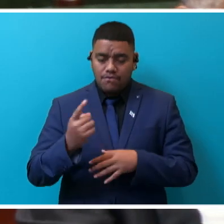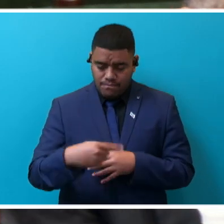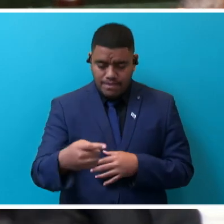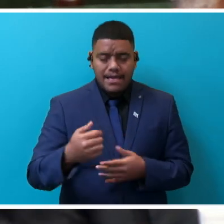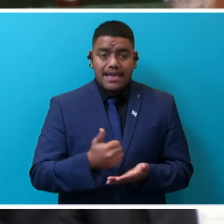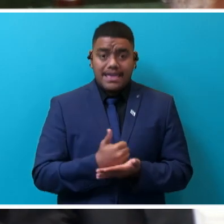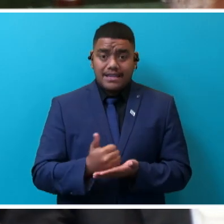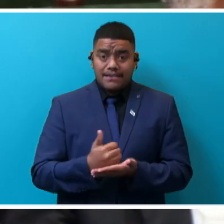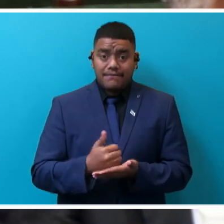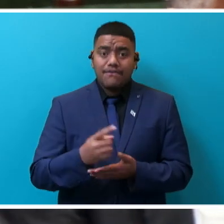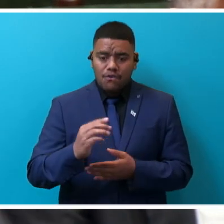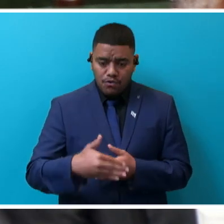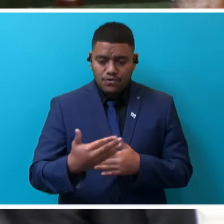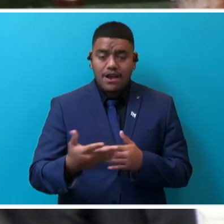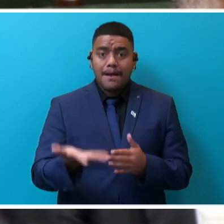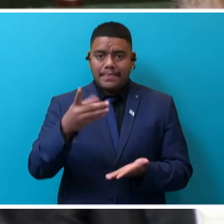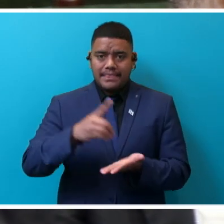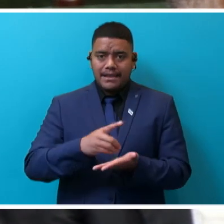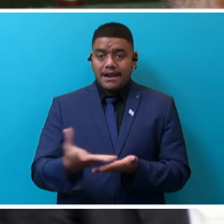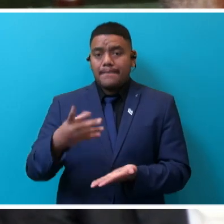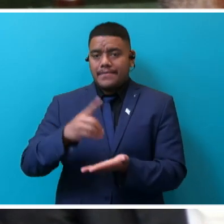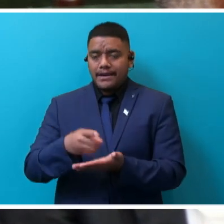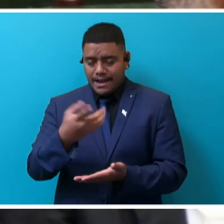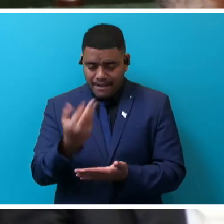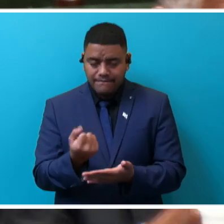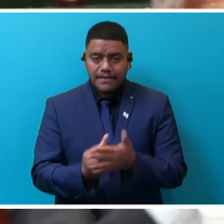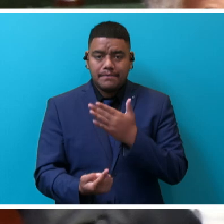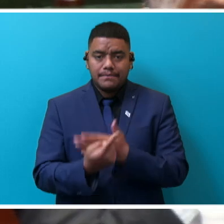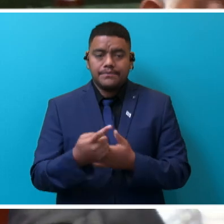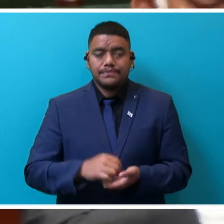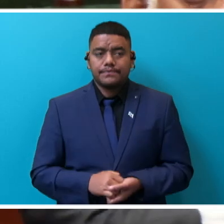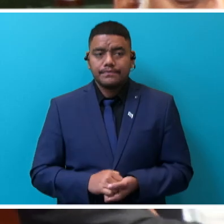and is being continuously updated with disability-related publications and